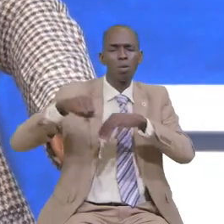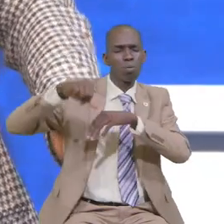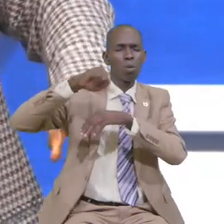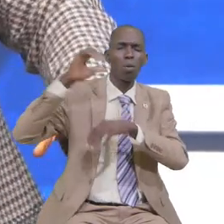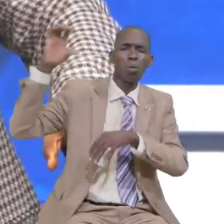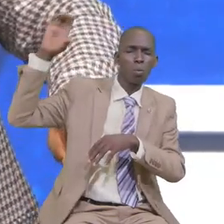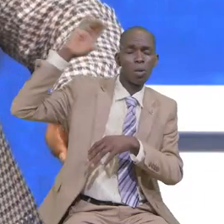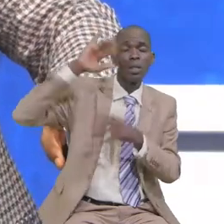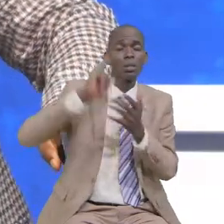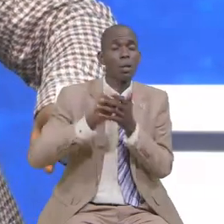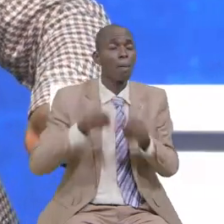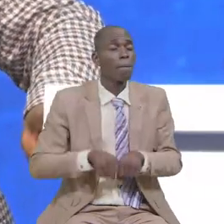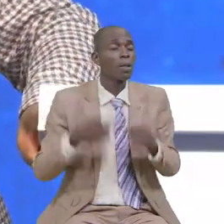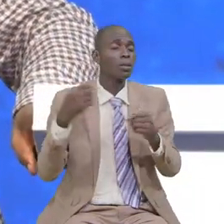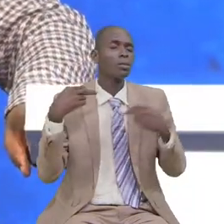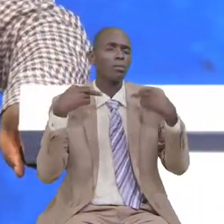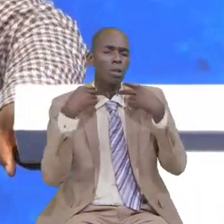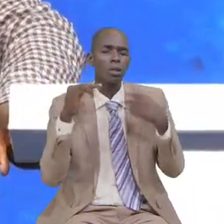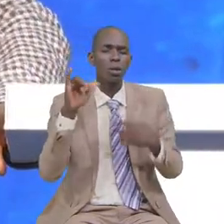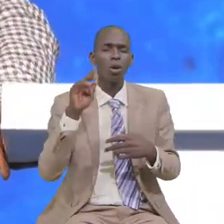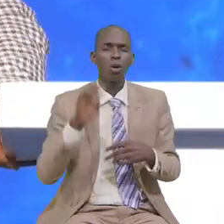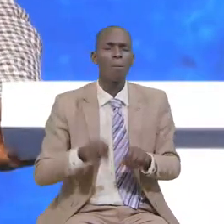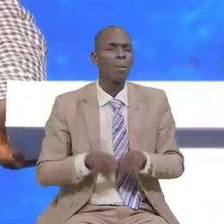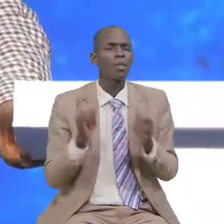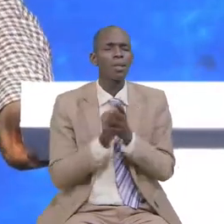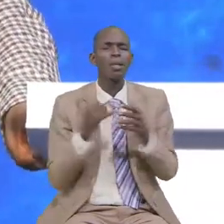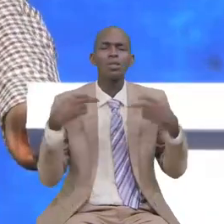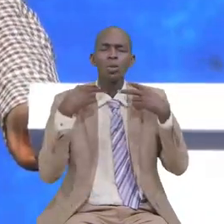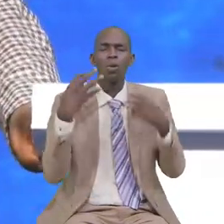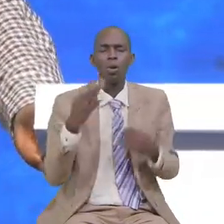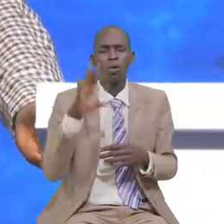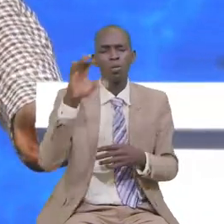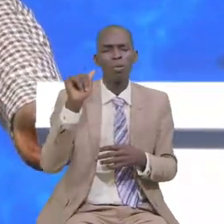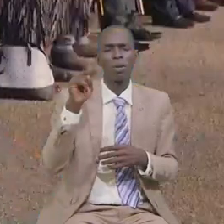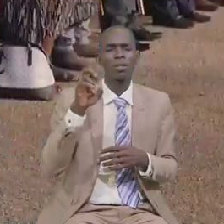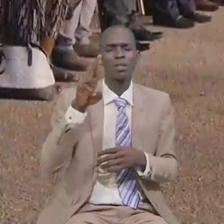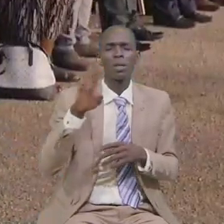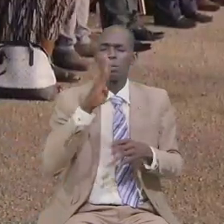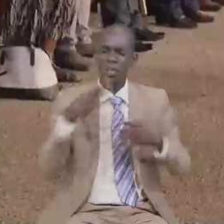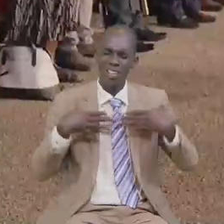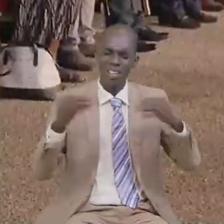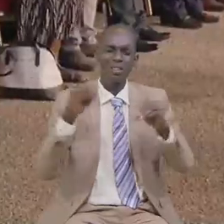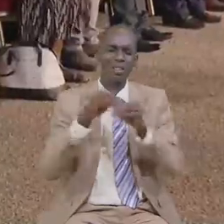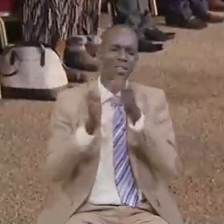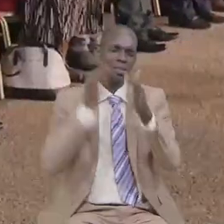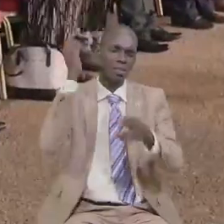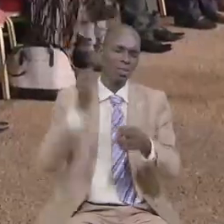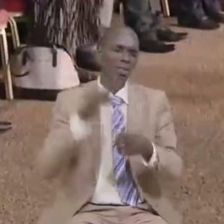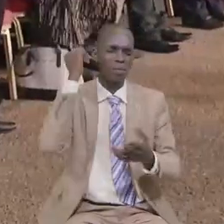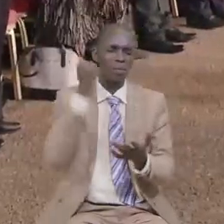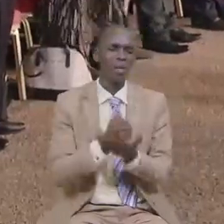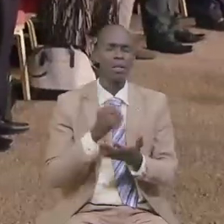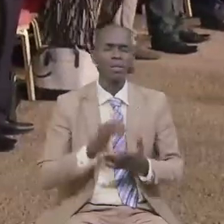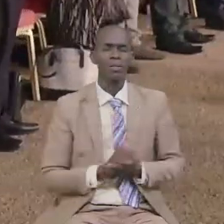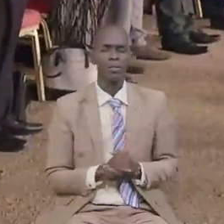the yoke, break the yoke of that cancer, be healed in Jesus' name.